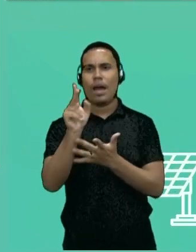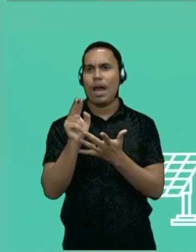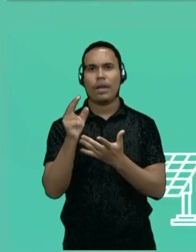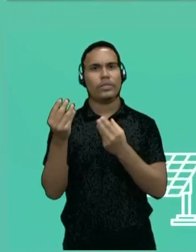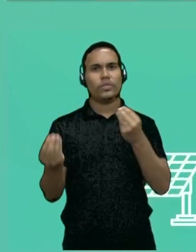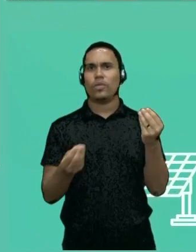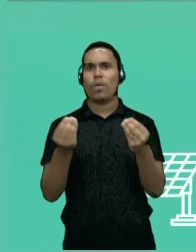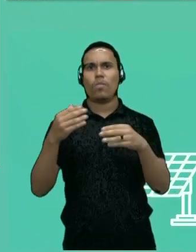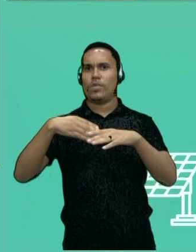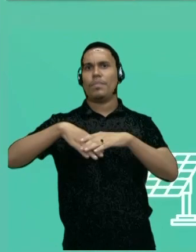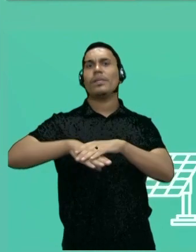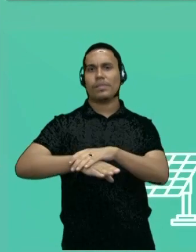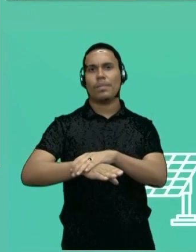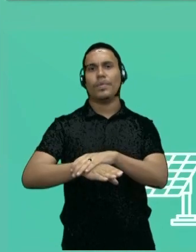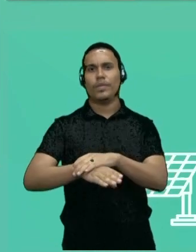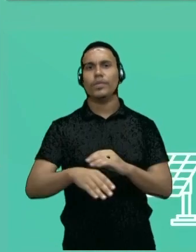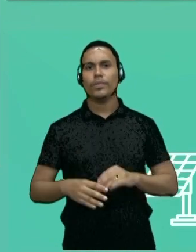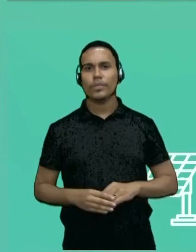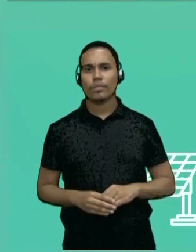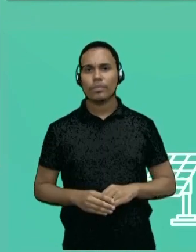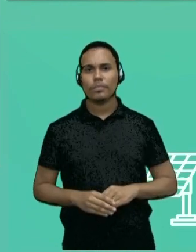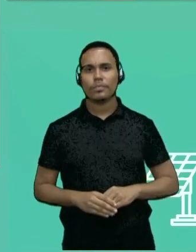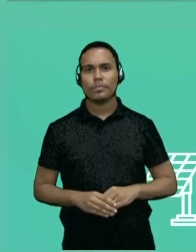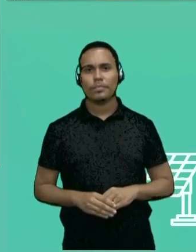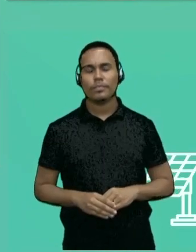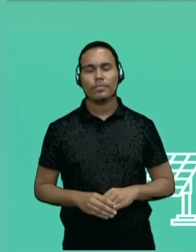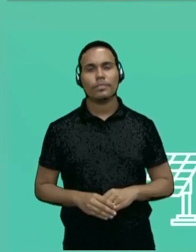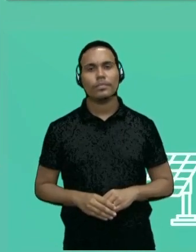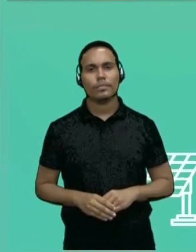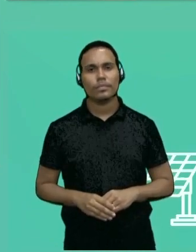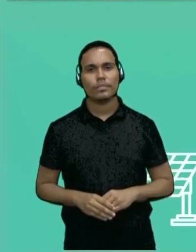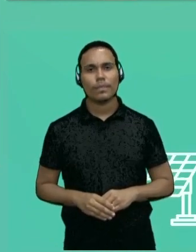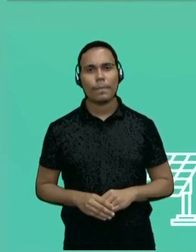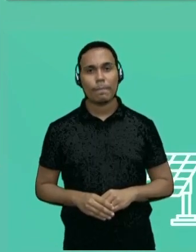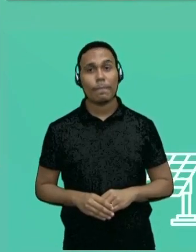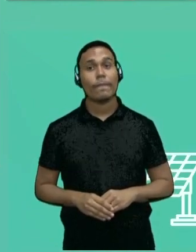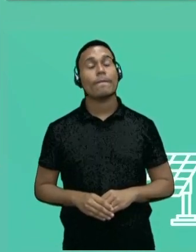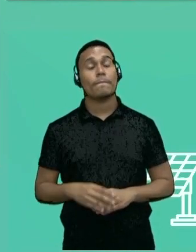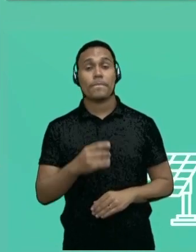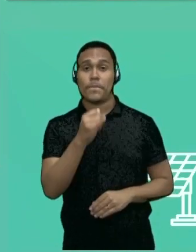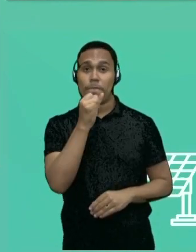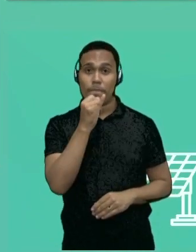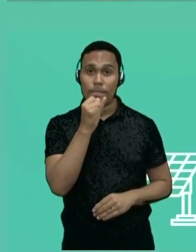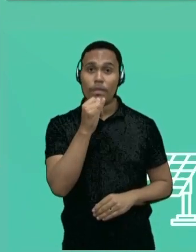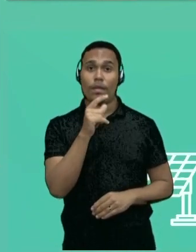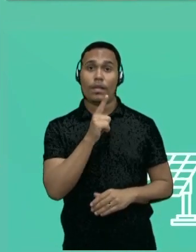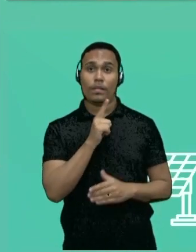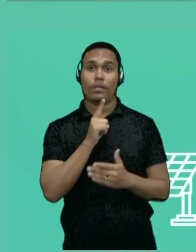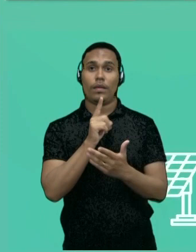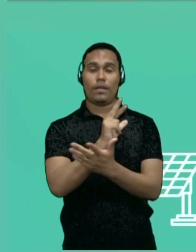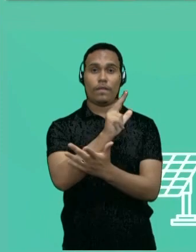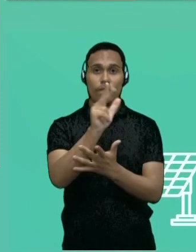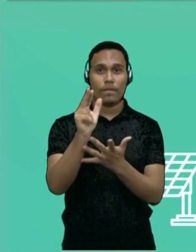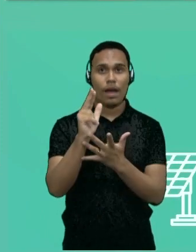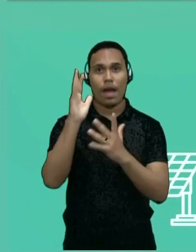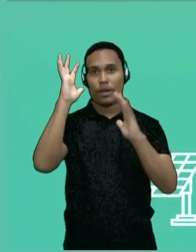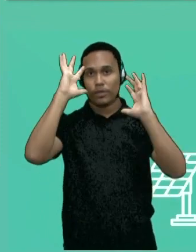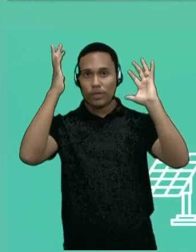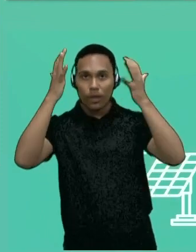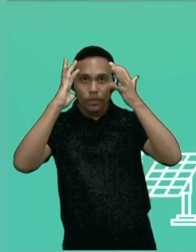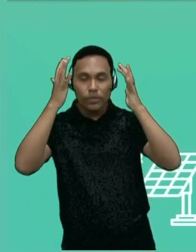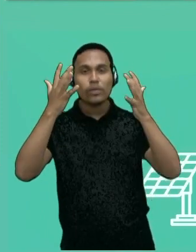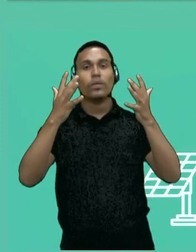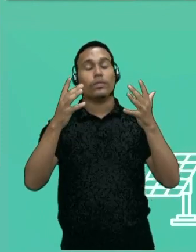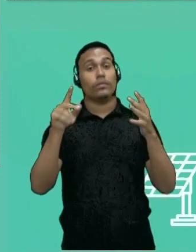hydrogen storage that include salt caverns and depleted oil and gas fields. And the British Geological Survey suggests that we have significant